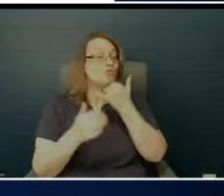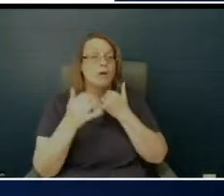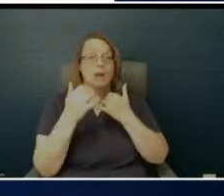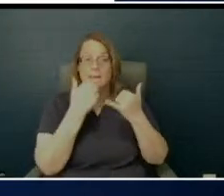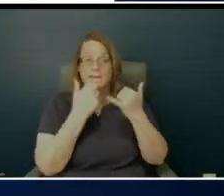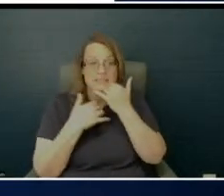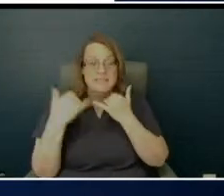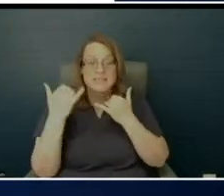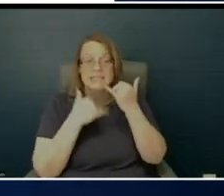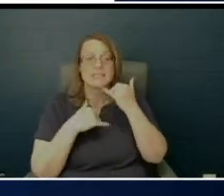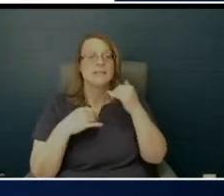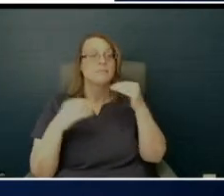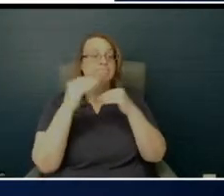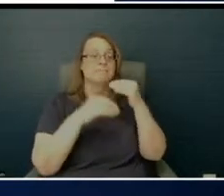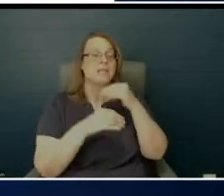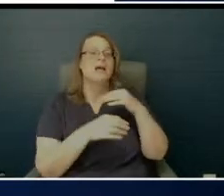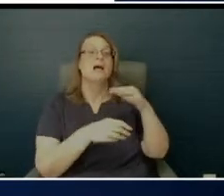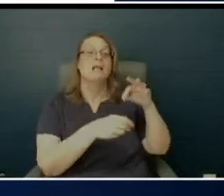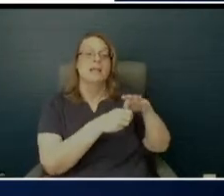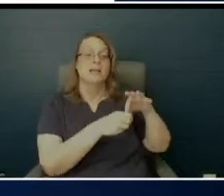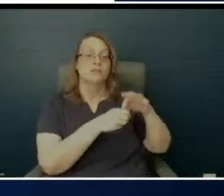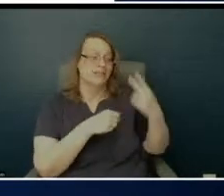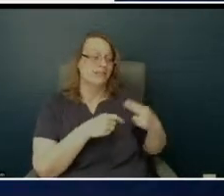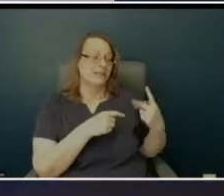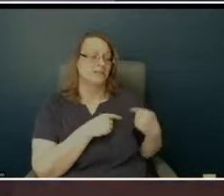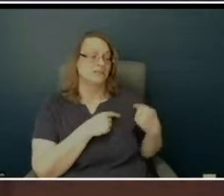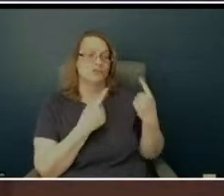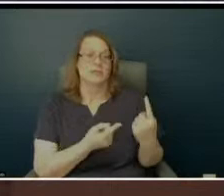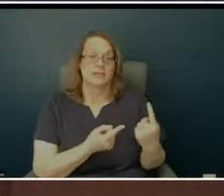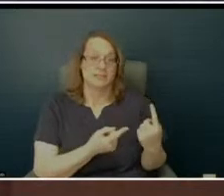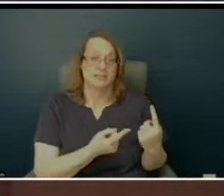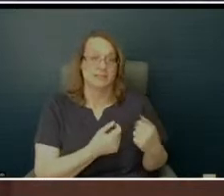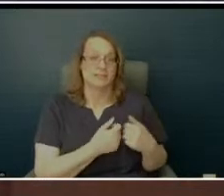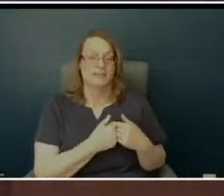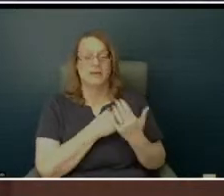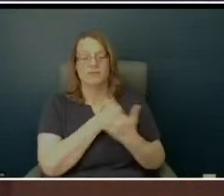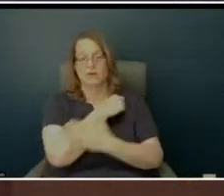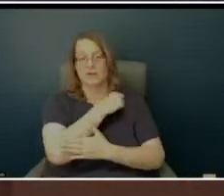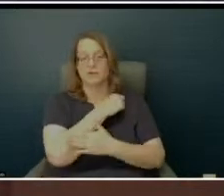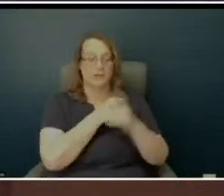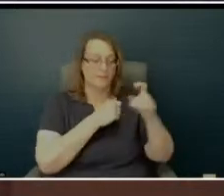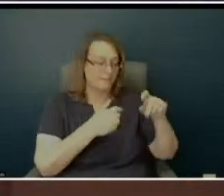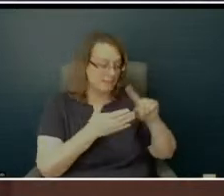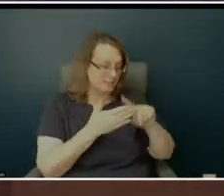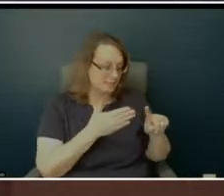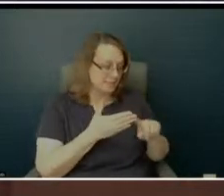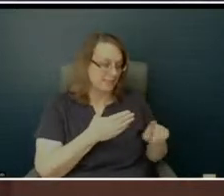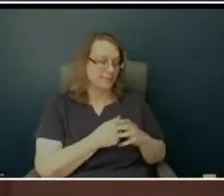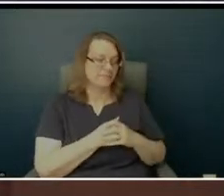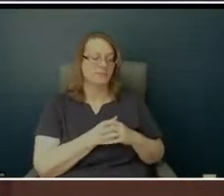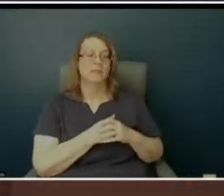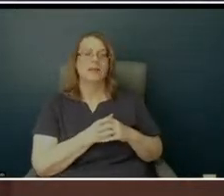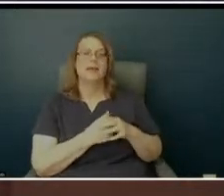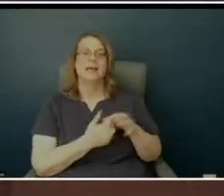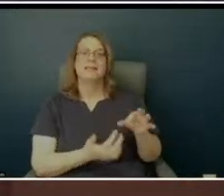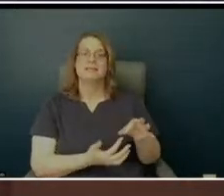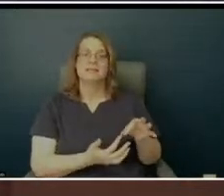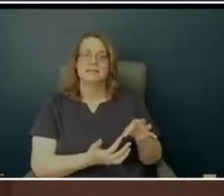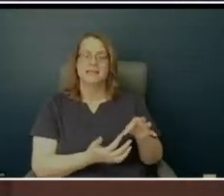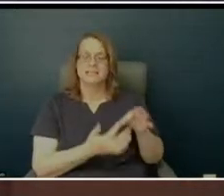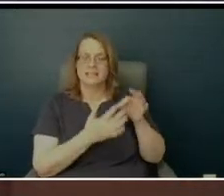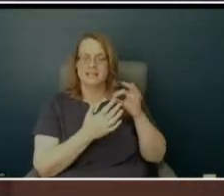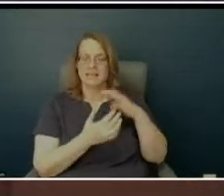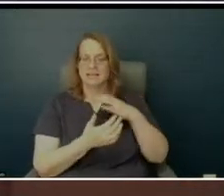it must be closely examined." The Select Committee's investigation revealed that President Trump went as far as